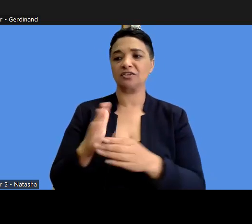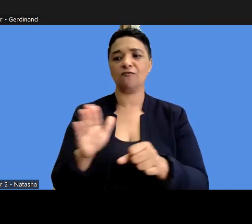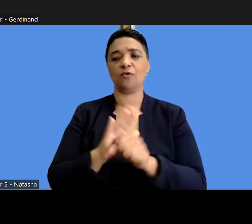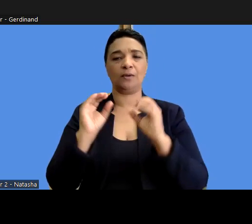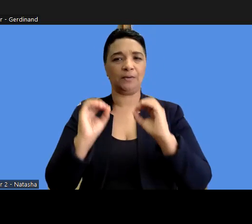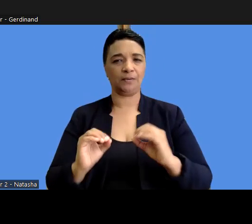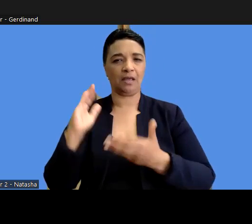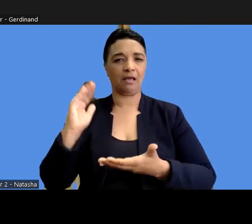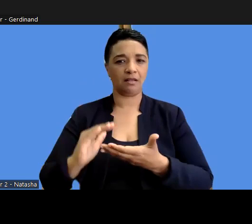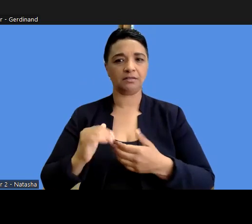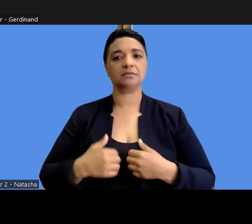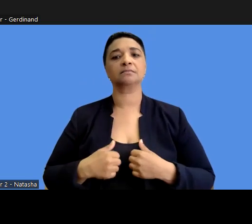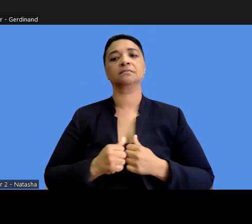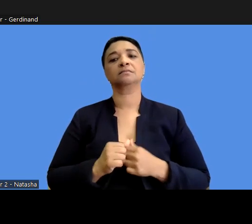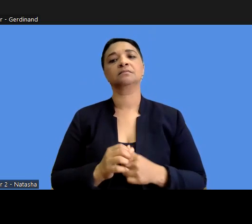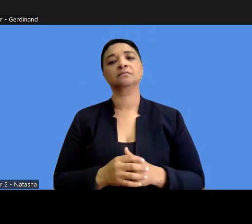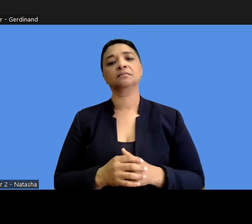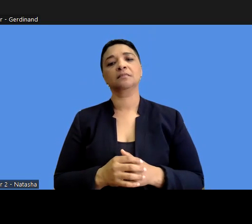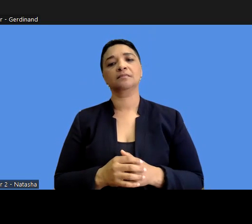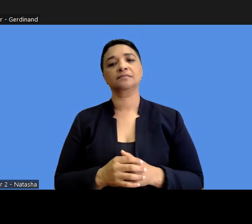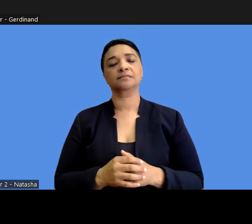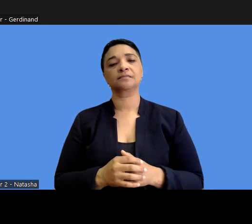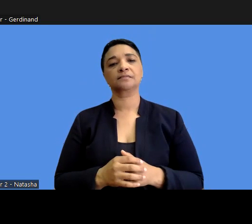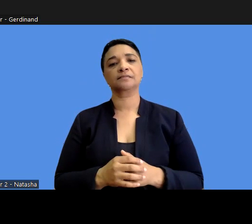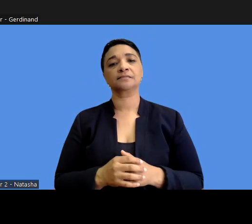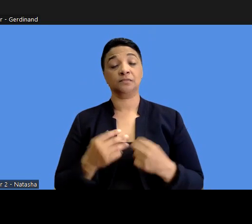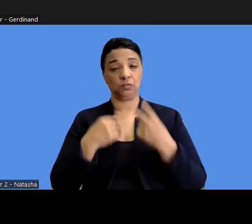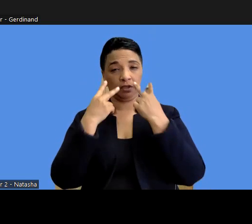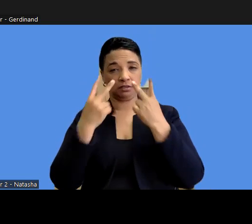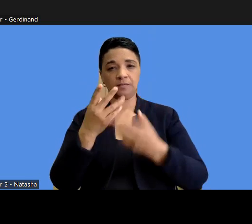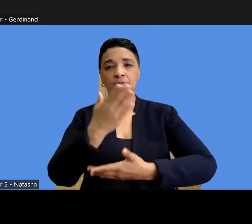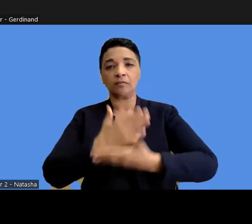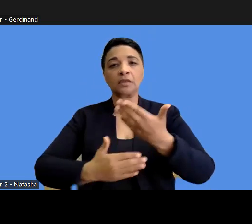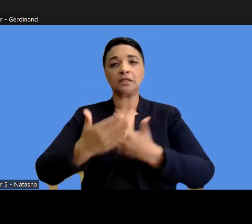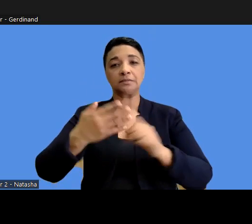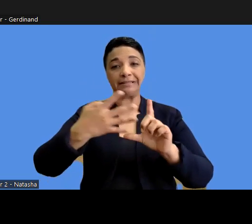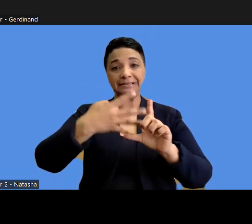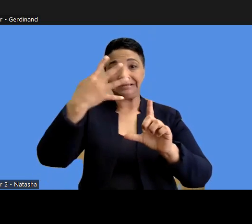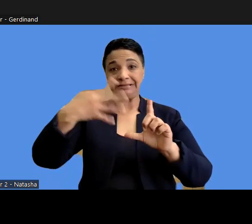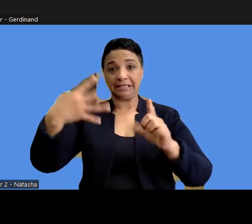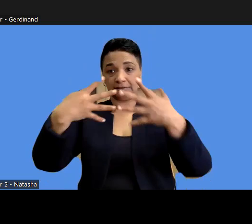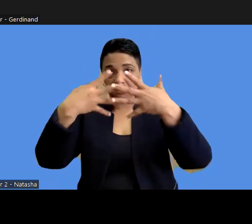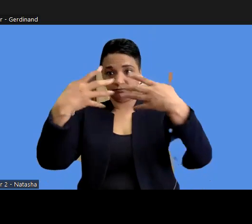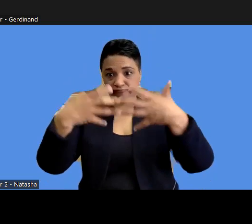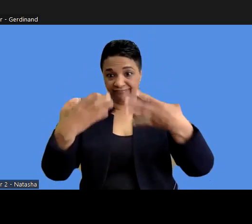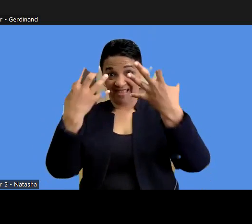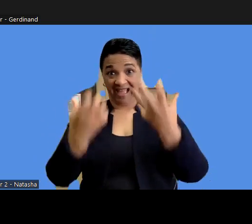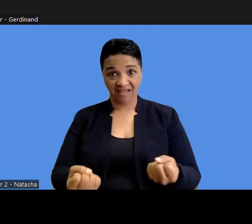gaps on the reliable data on disability across the country.